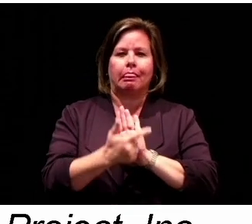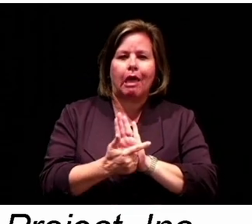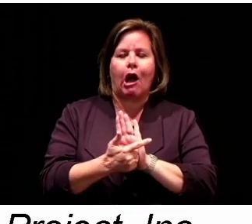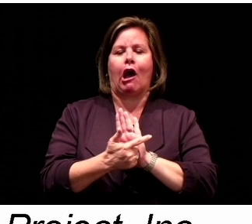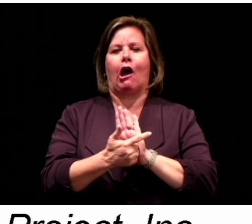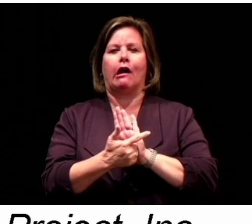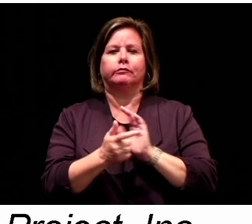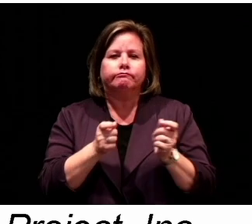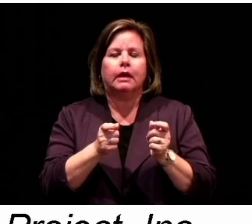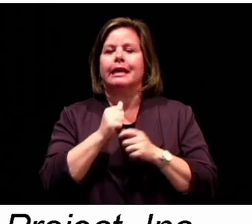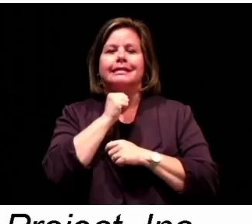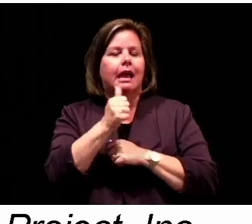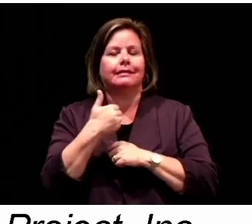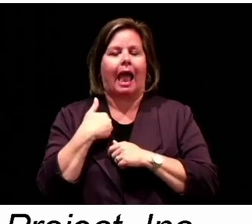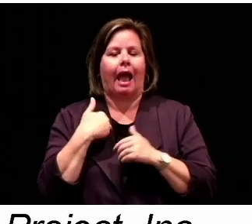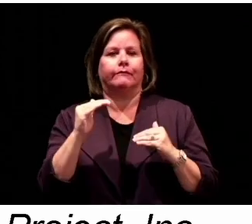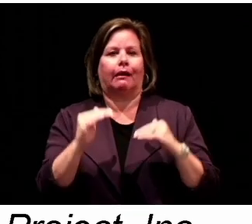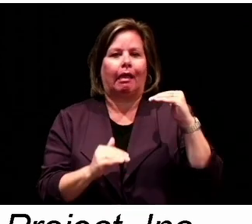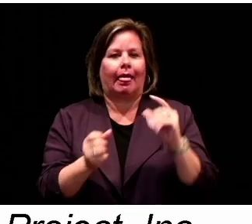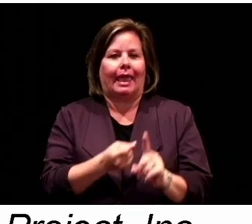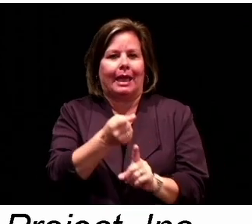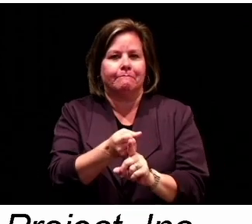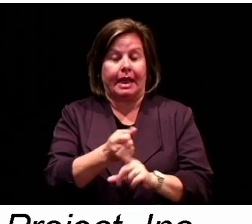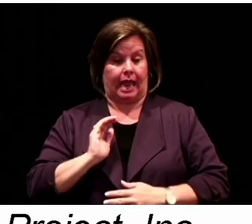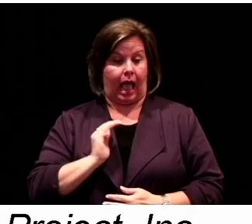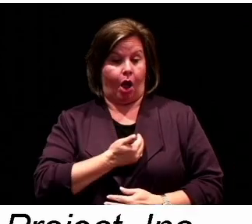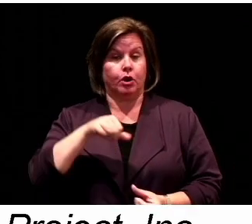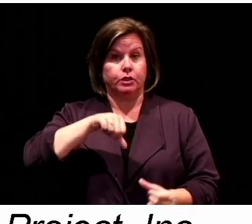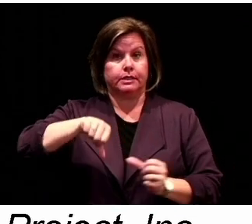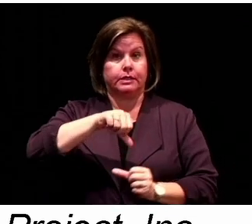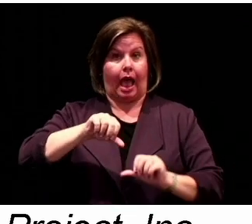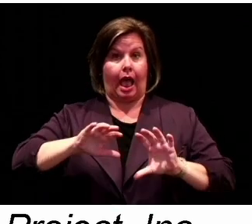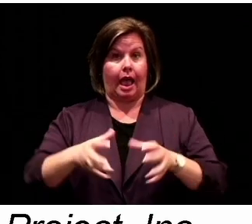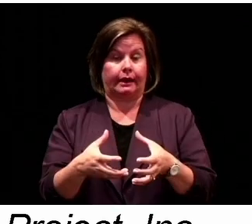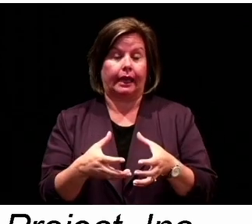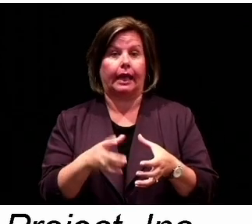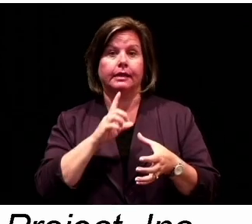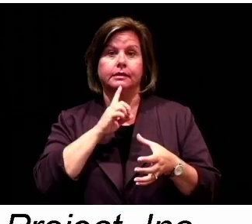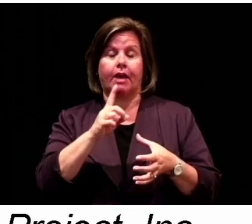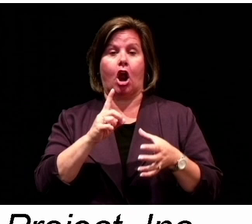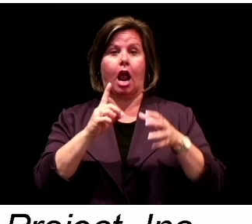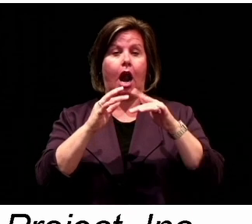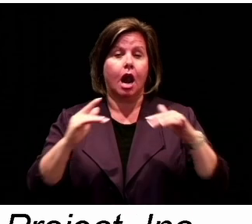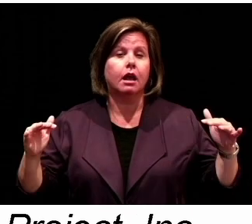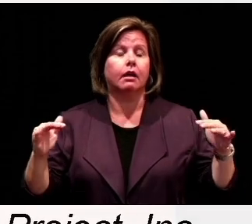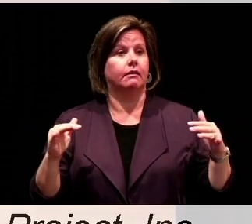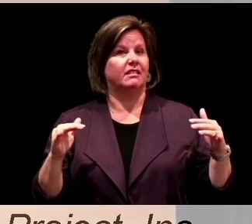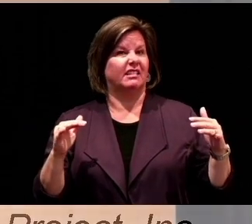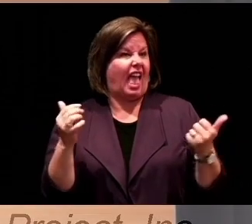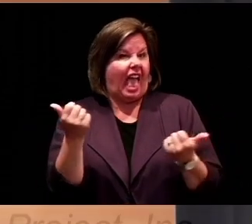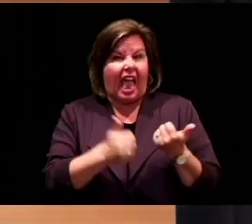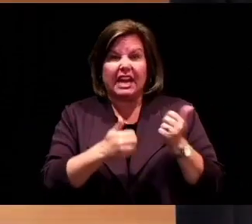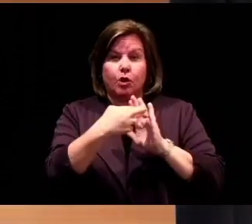never mind, we go back to where things were. Again, for reasons that I can't really remember. I'm just